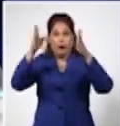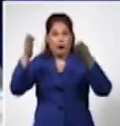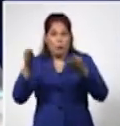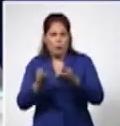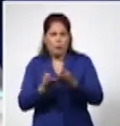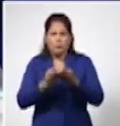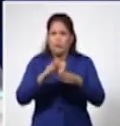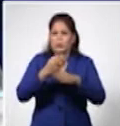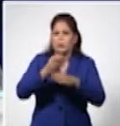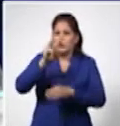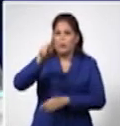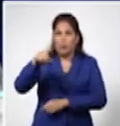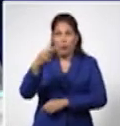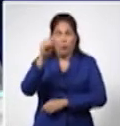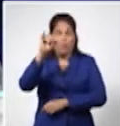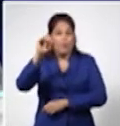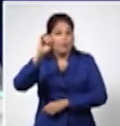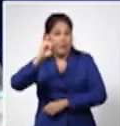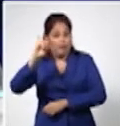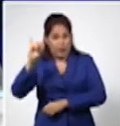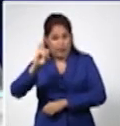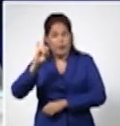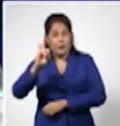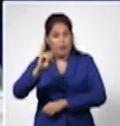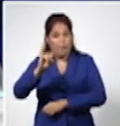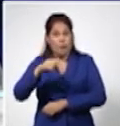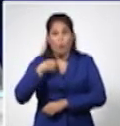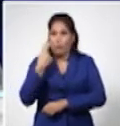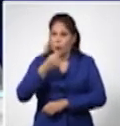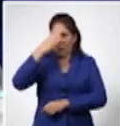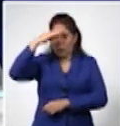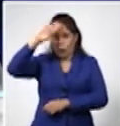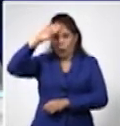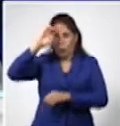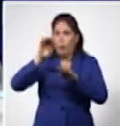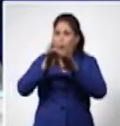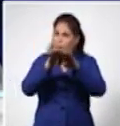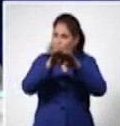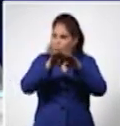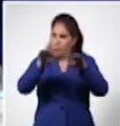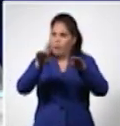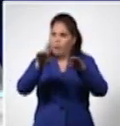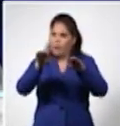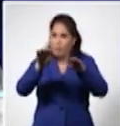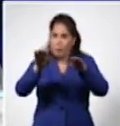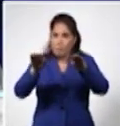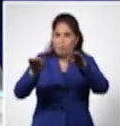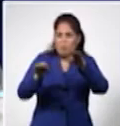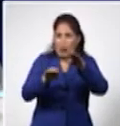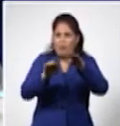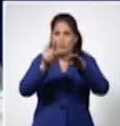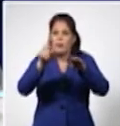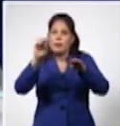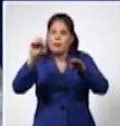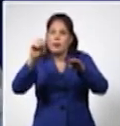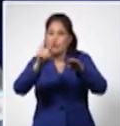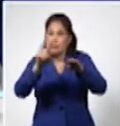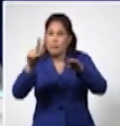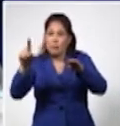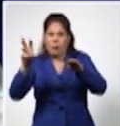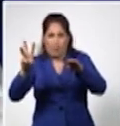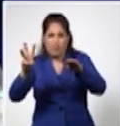to 2.81%, which, compared with the regional rate of